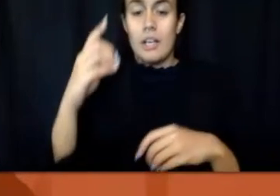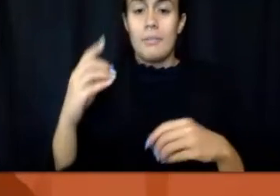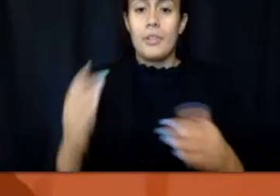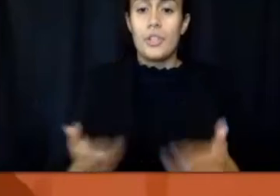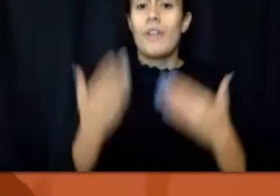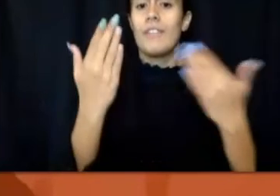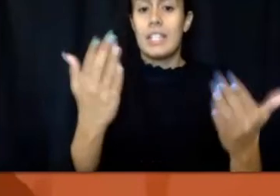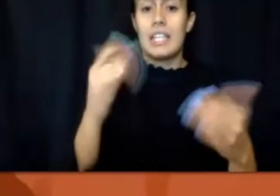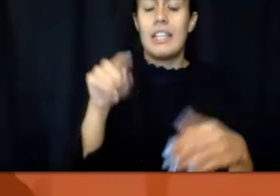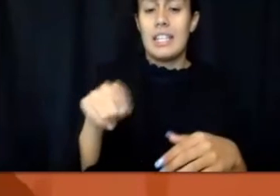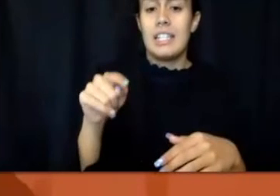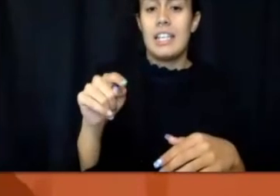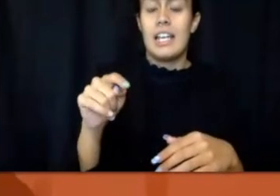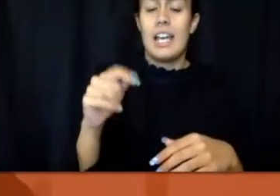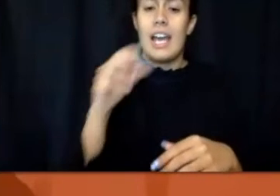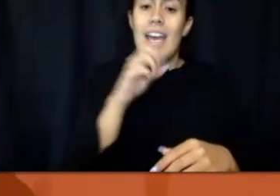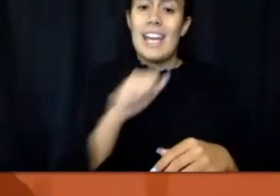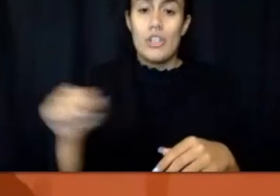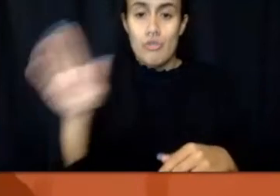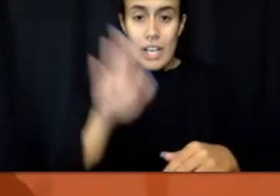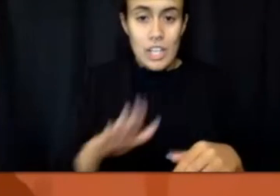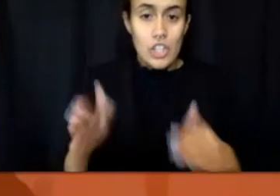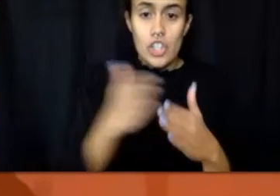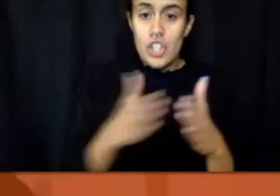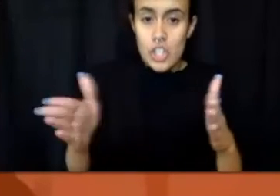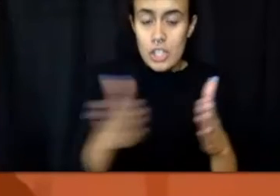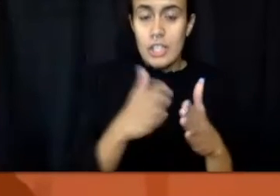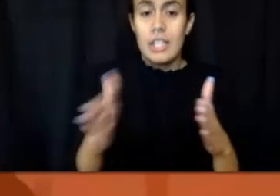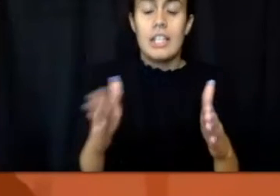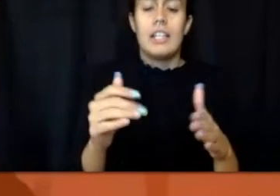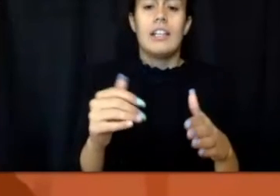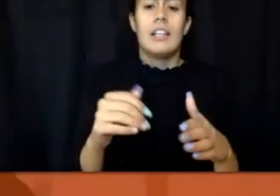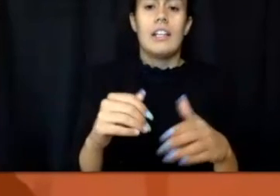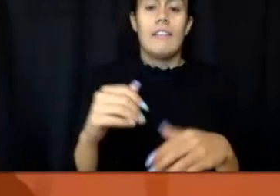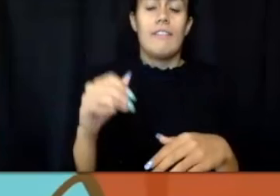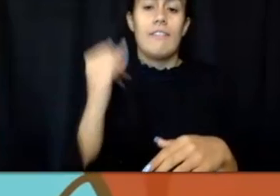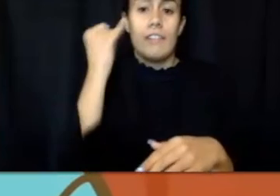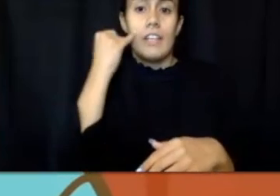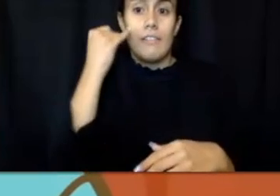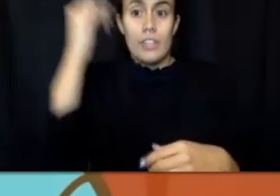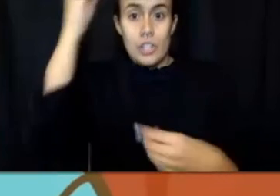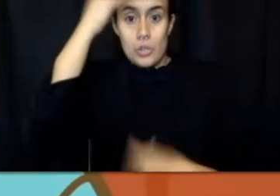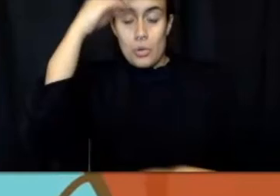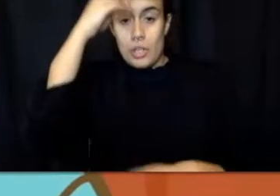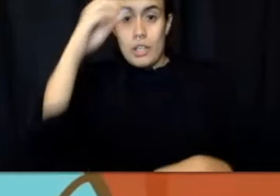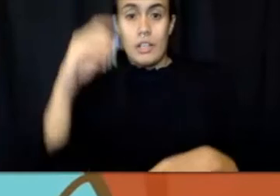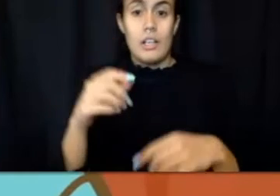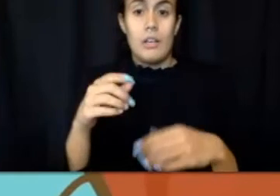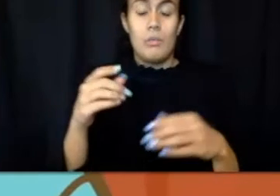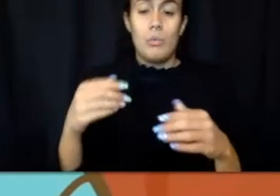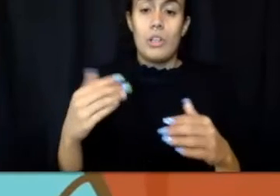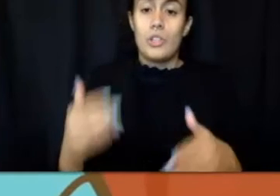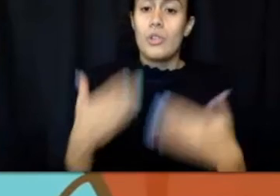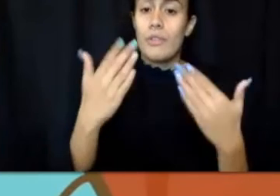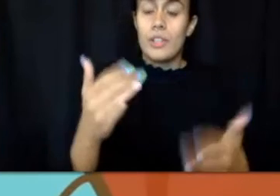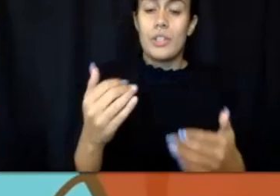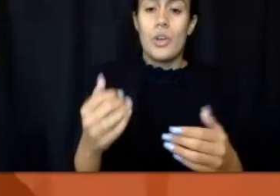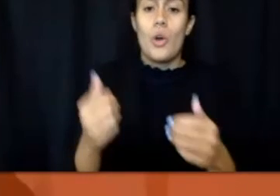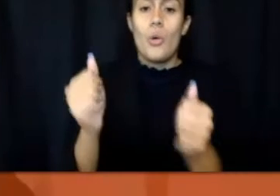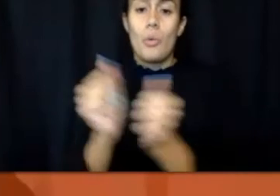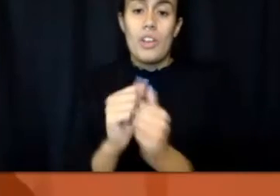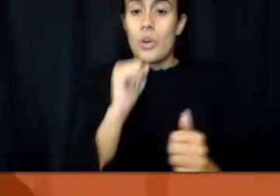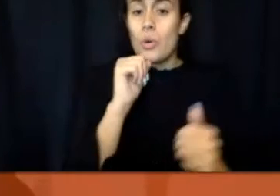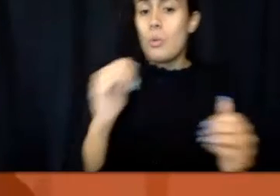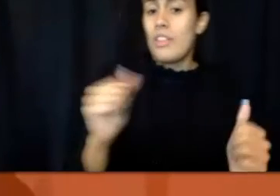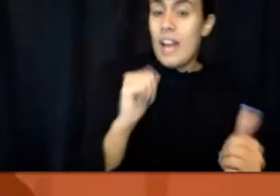range anyway. What's unclear in these cases is whether the psychotic disorder would have appeared without marijuana use, whether